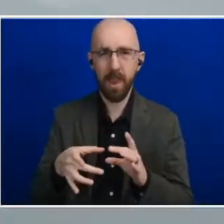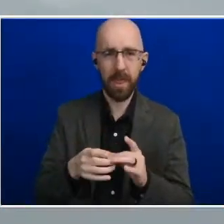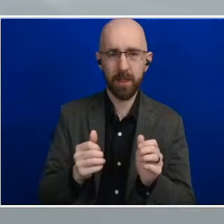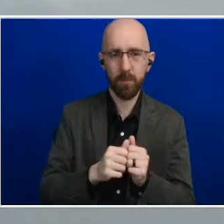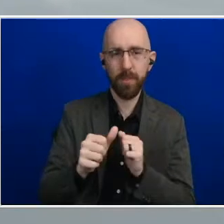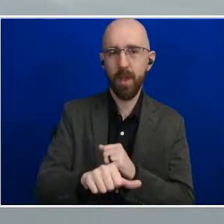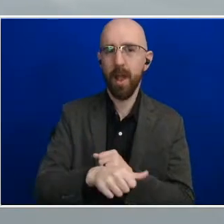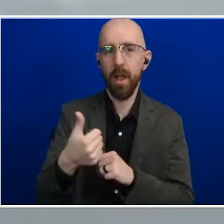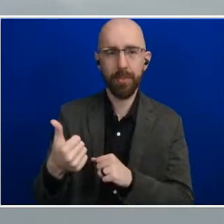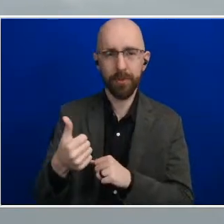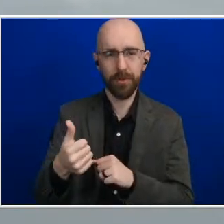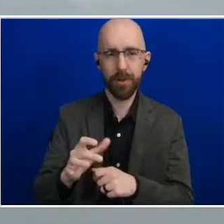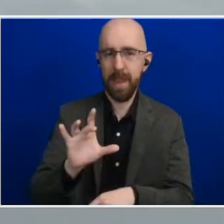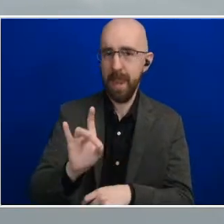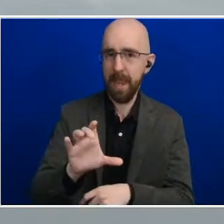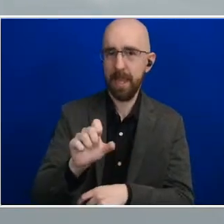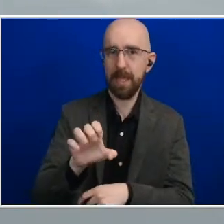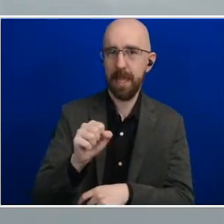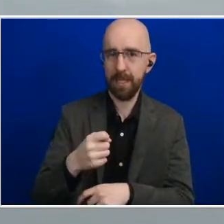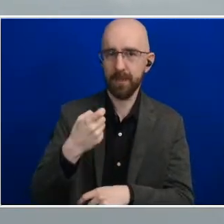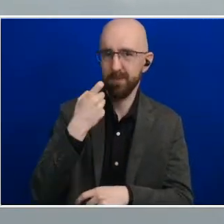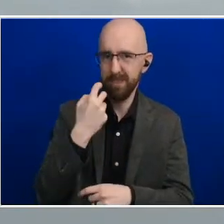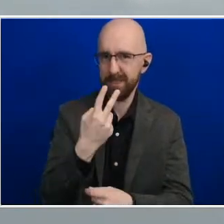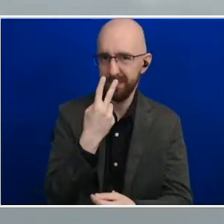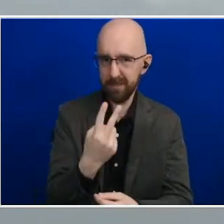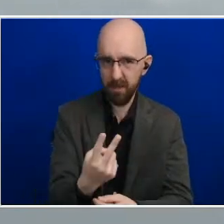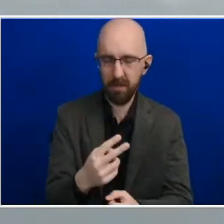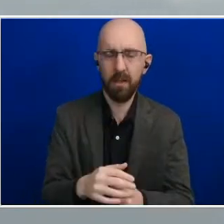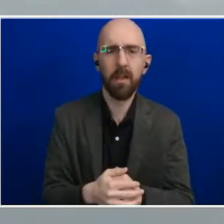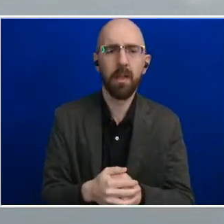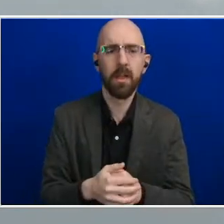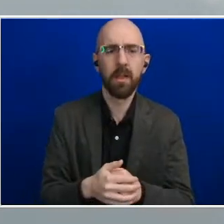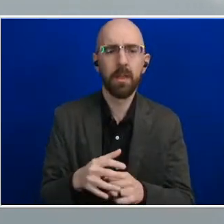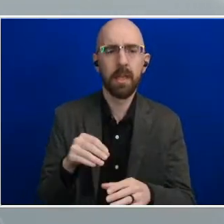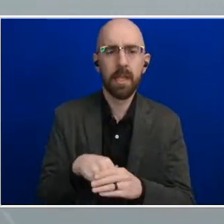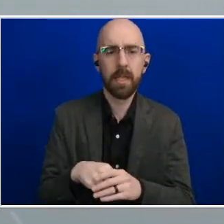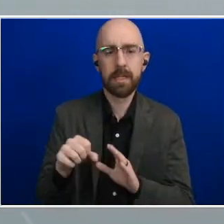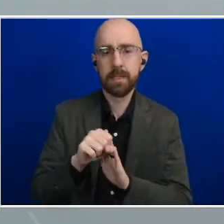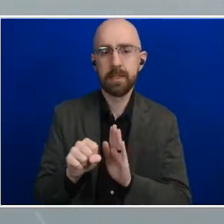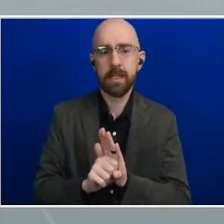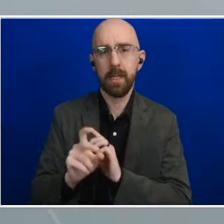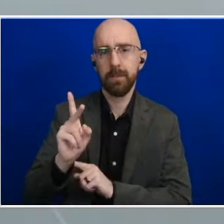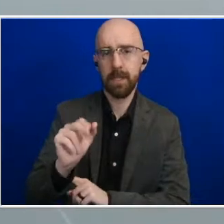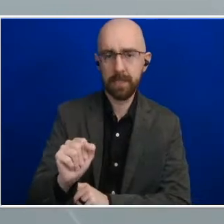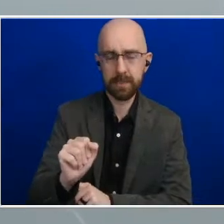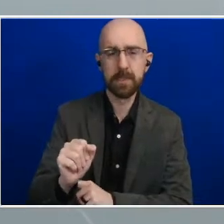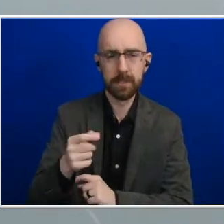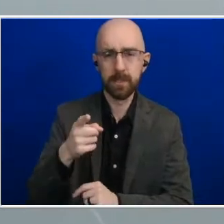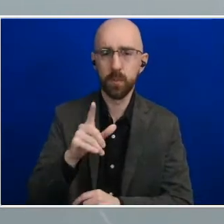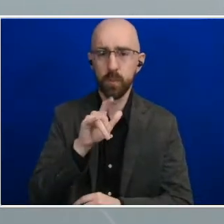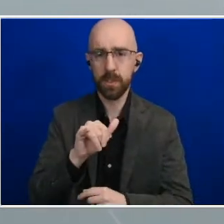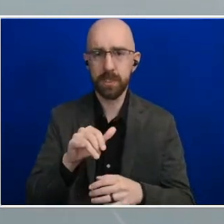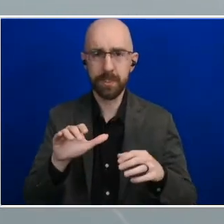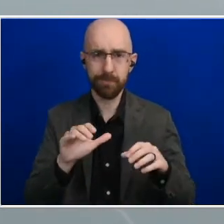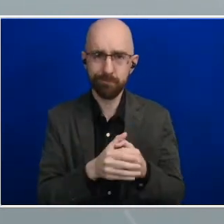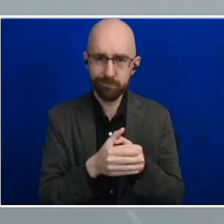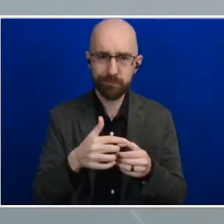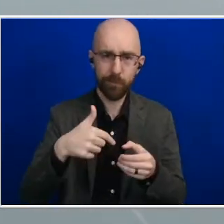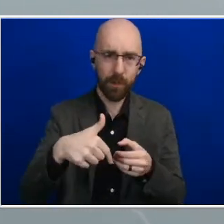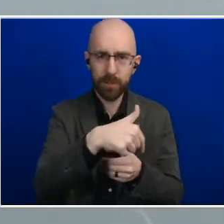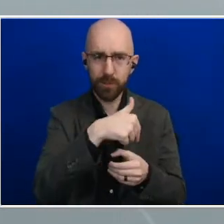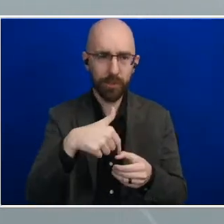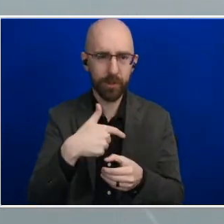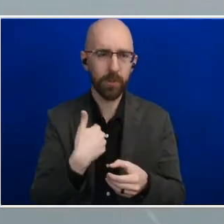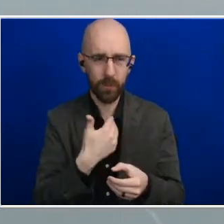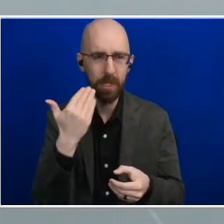cases, which we have recently seen in the state of Kansas, that are really clustered around each other as far as we know. This is